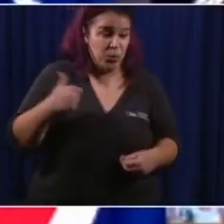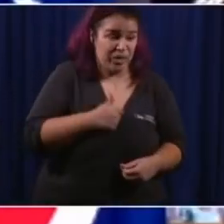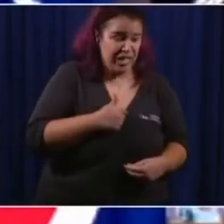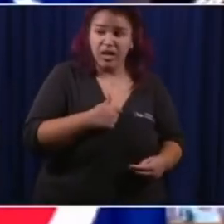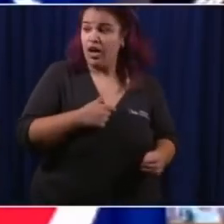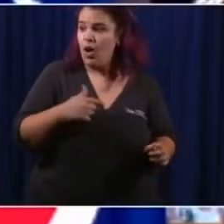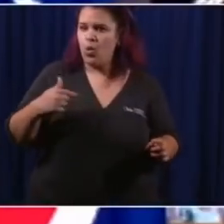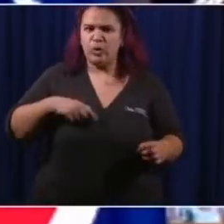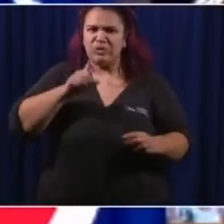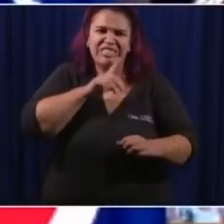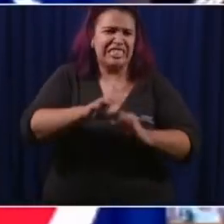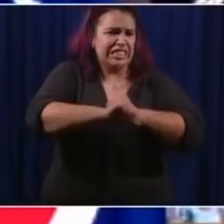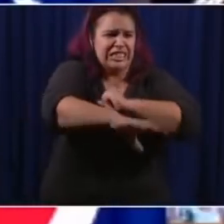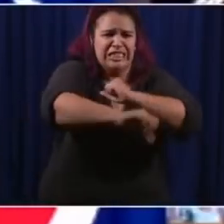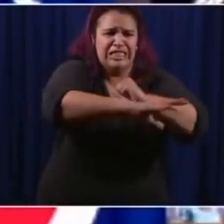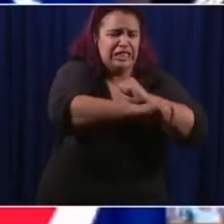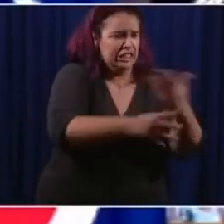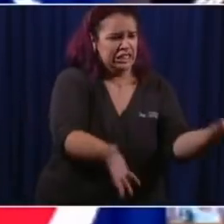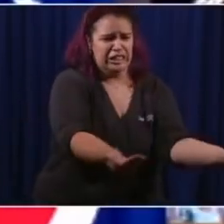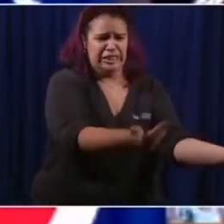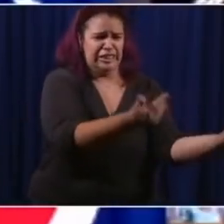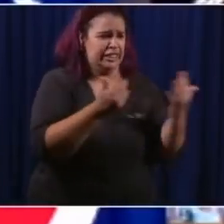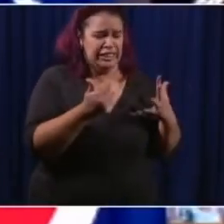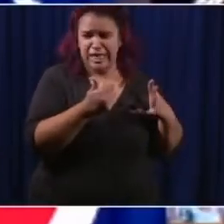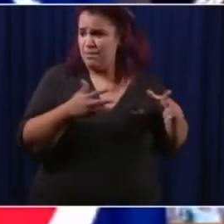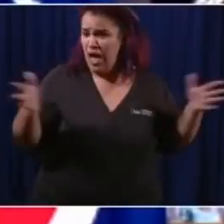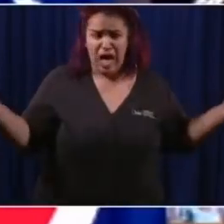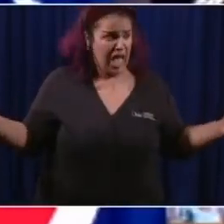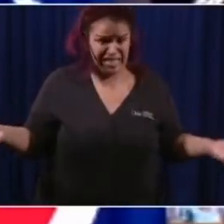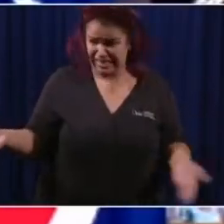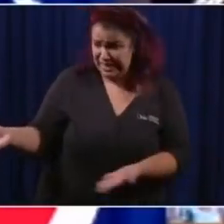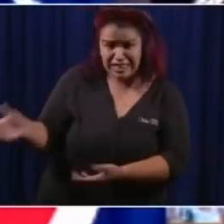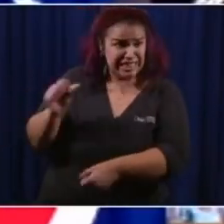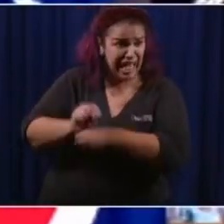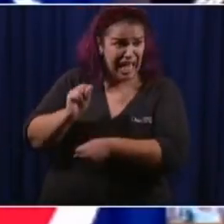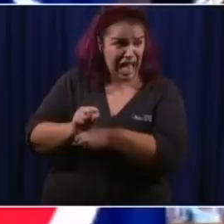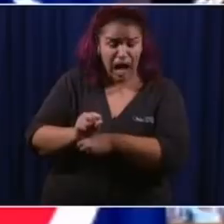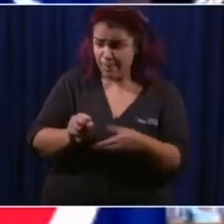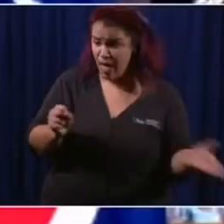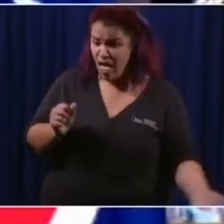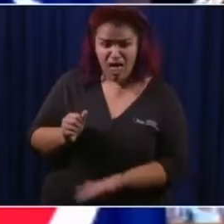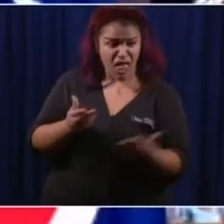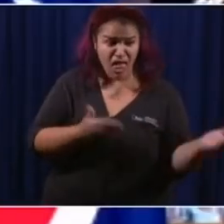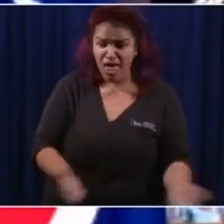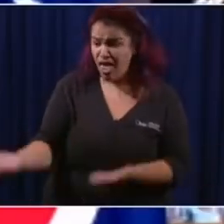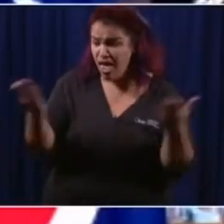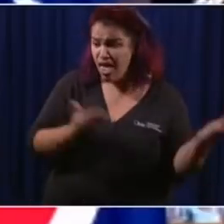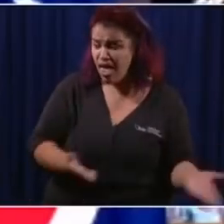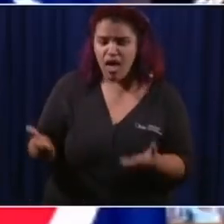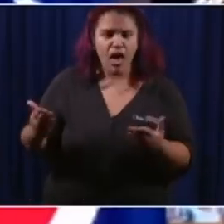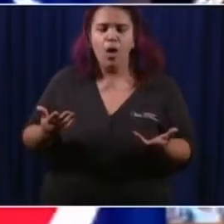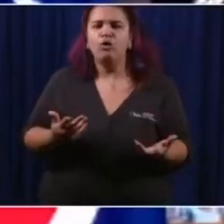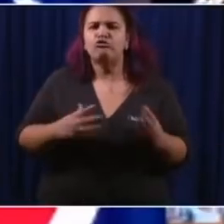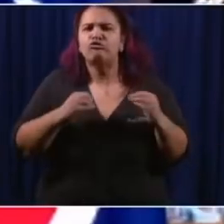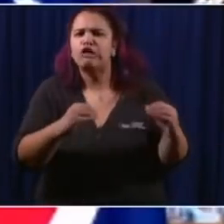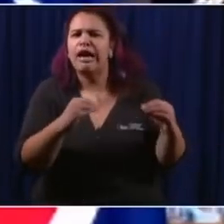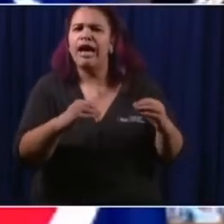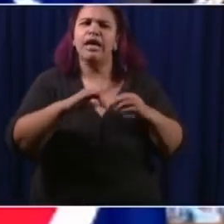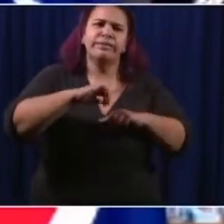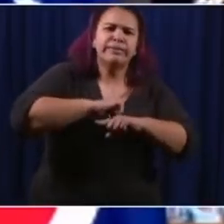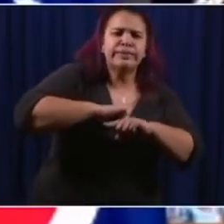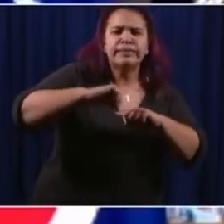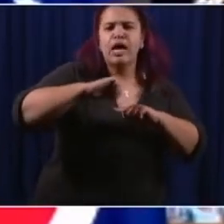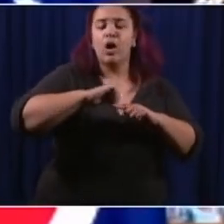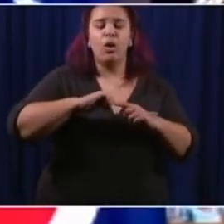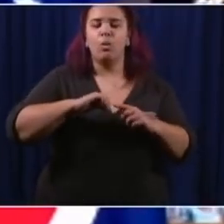everybody into the game, to get everybody off the bench we could and put them into a training program or job